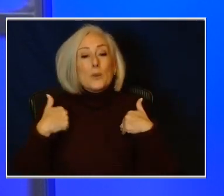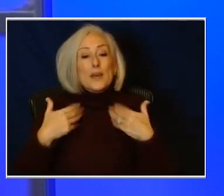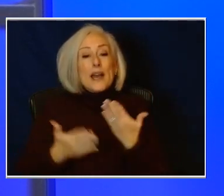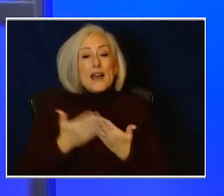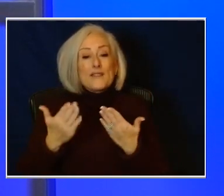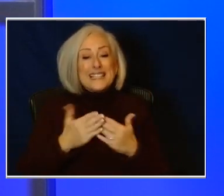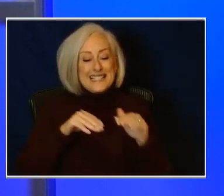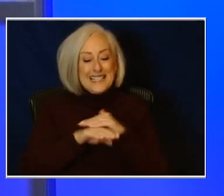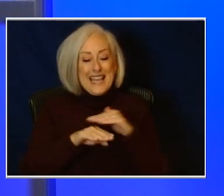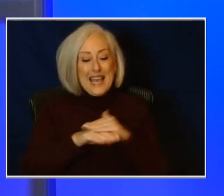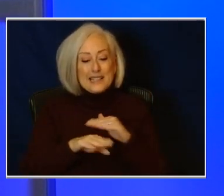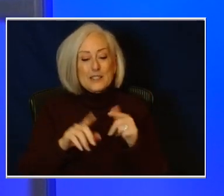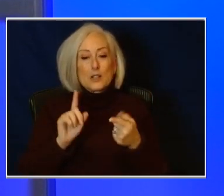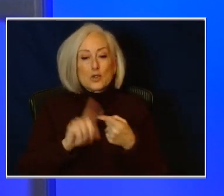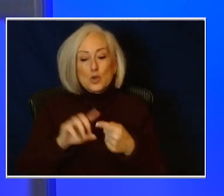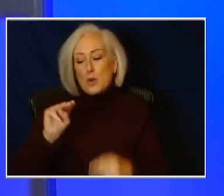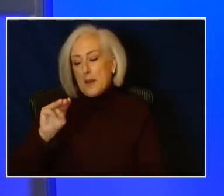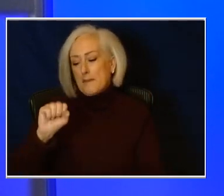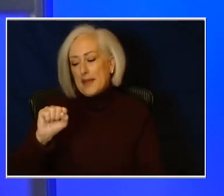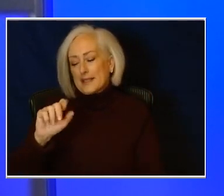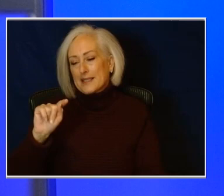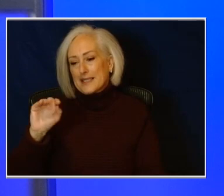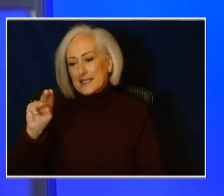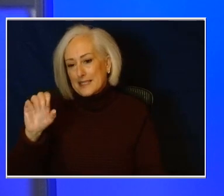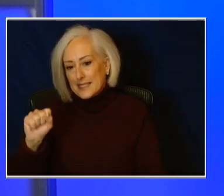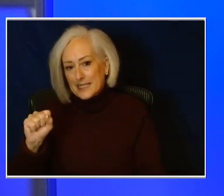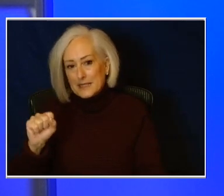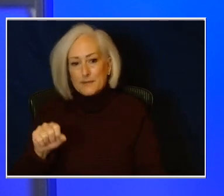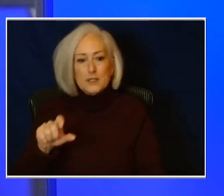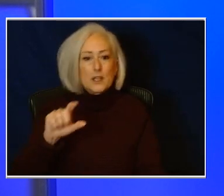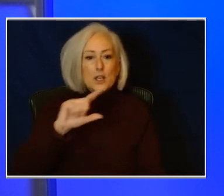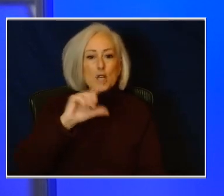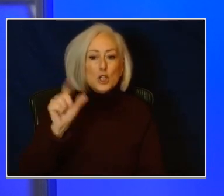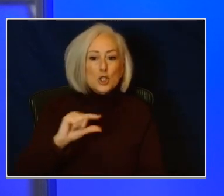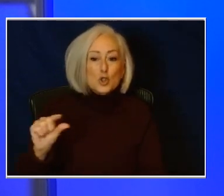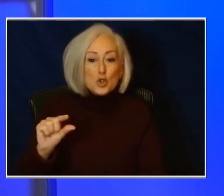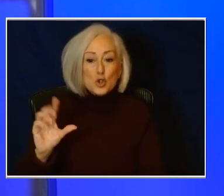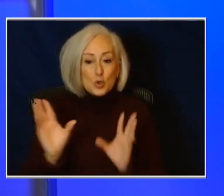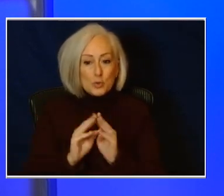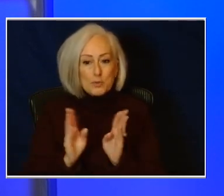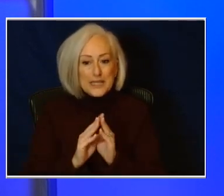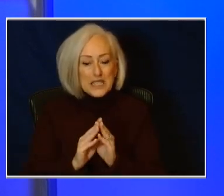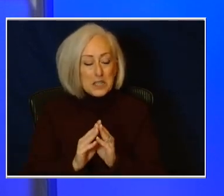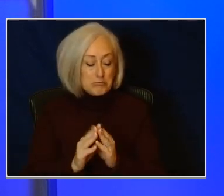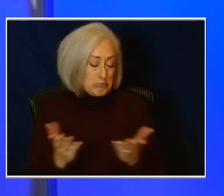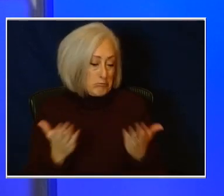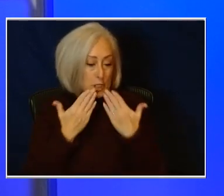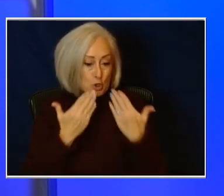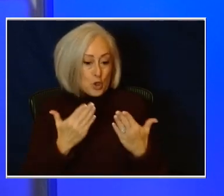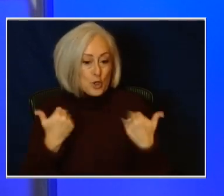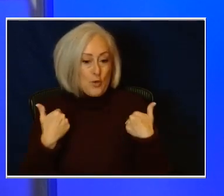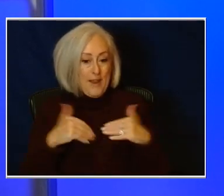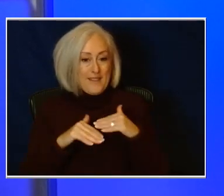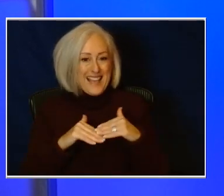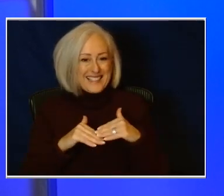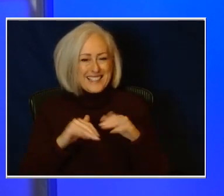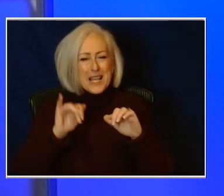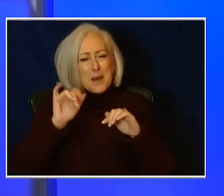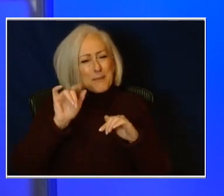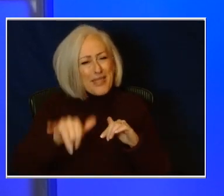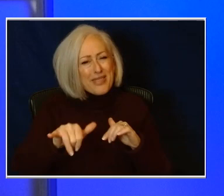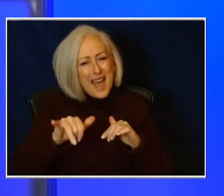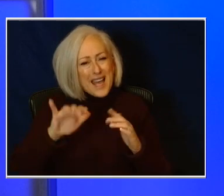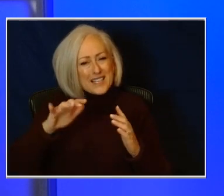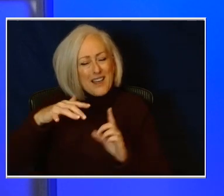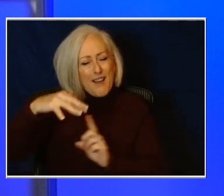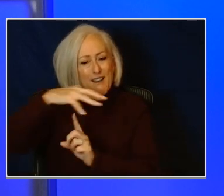Teams meetings, Zoom meetings, but I don't think that these sort of virtual meetings can replace just